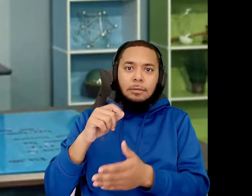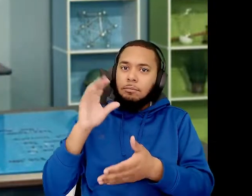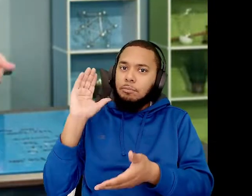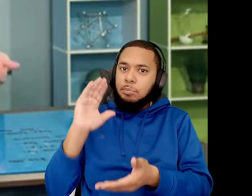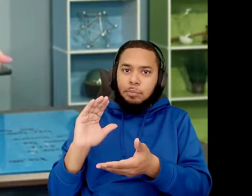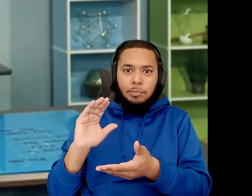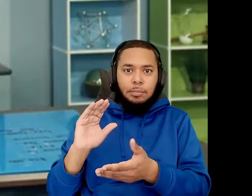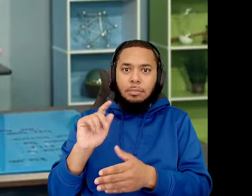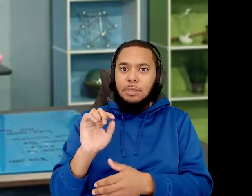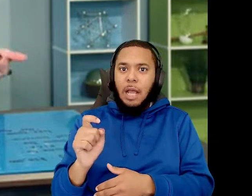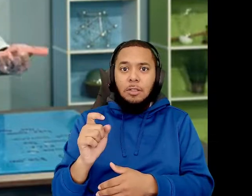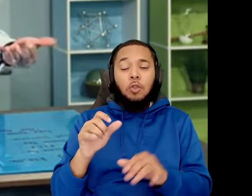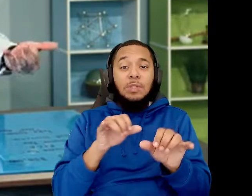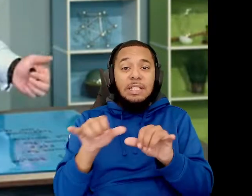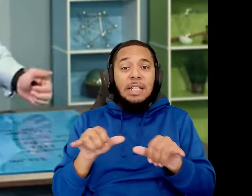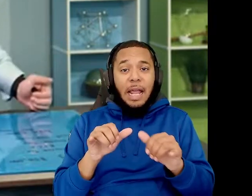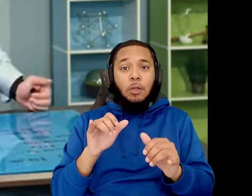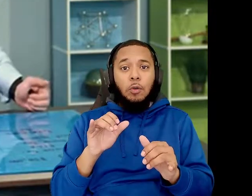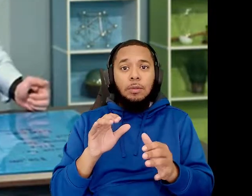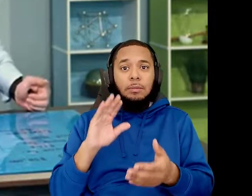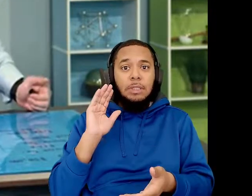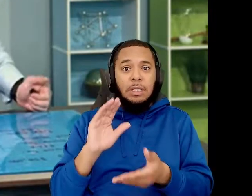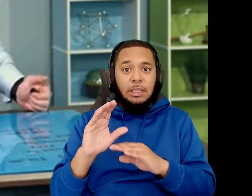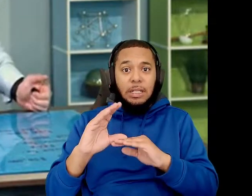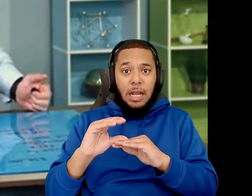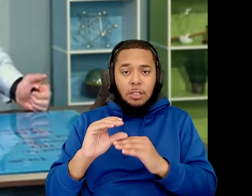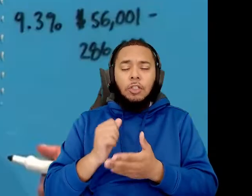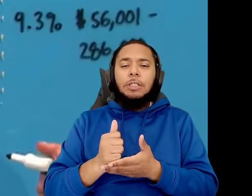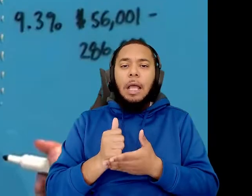thing. Like standard deductions help us pay less in tax.